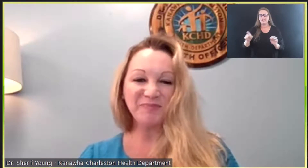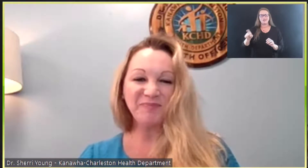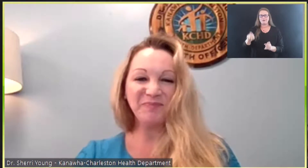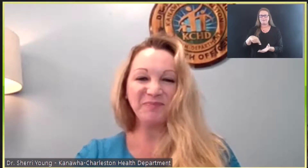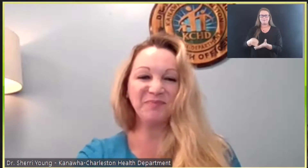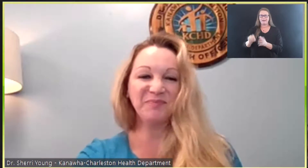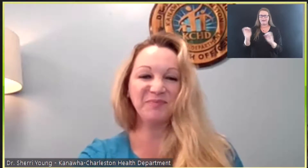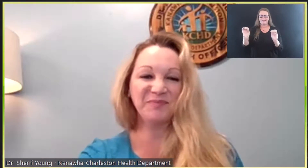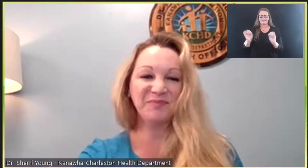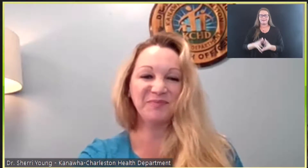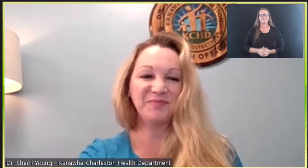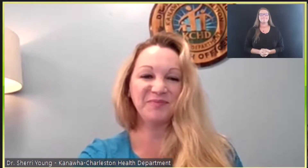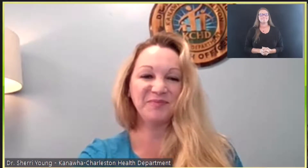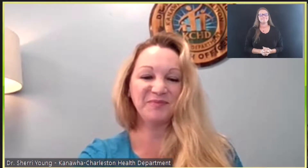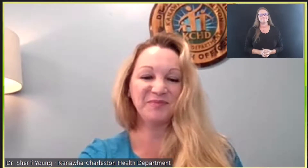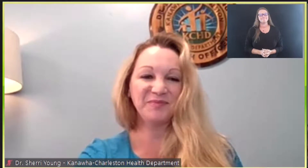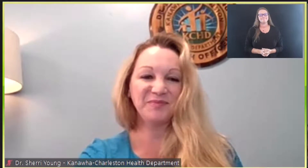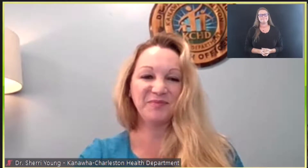whatsoever.